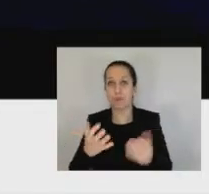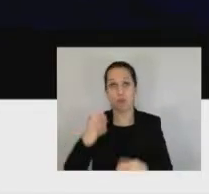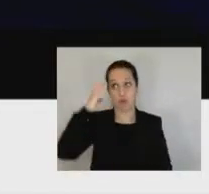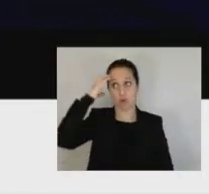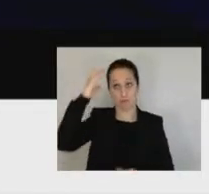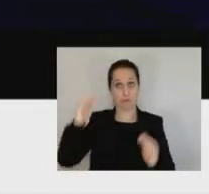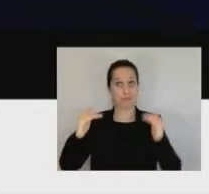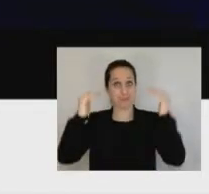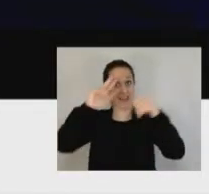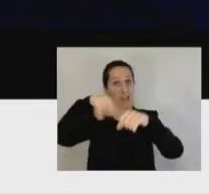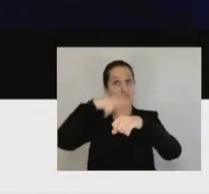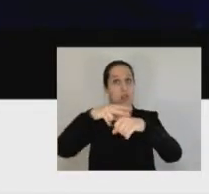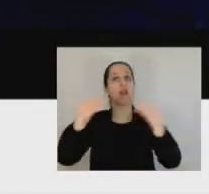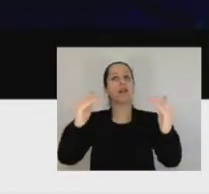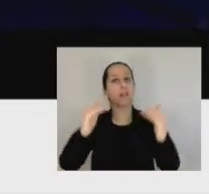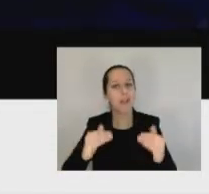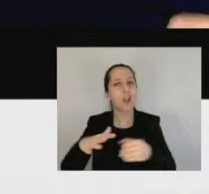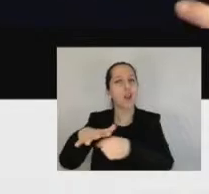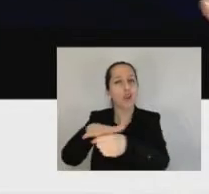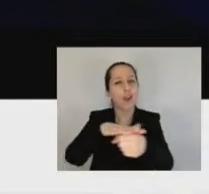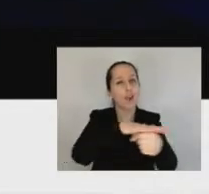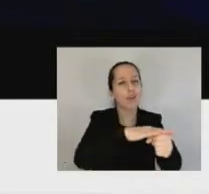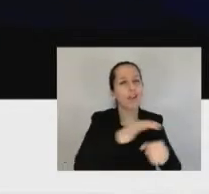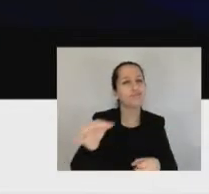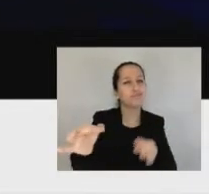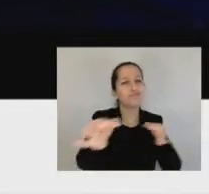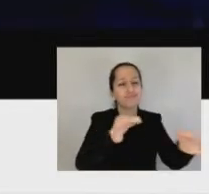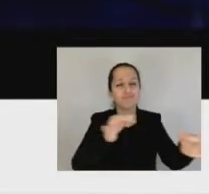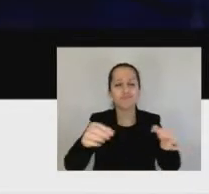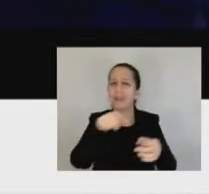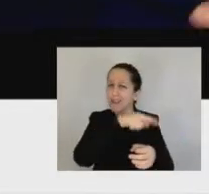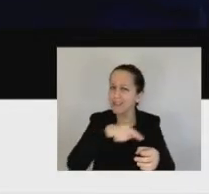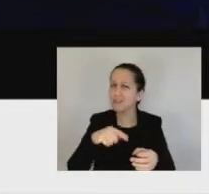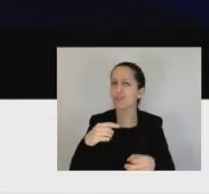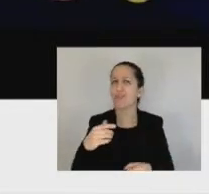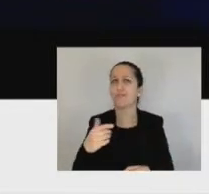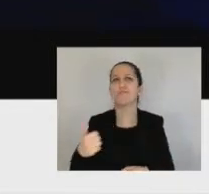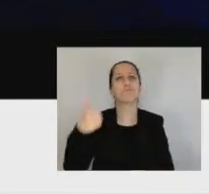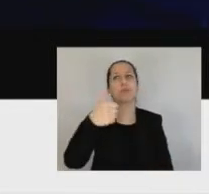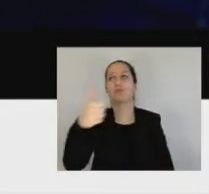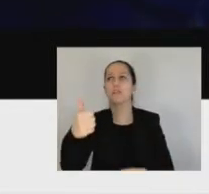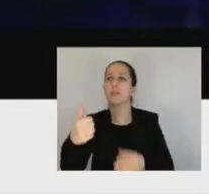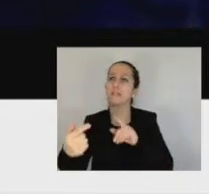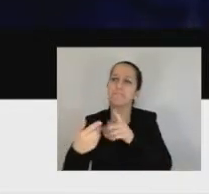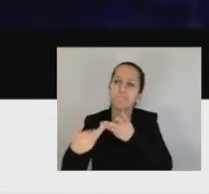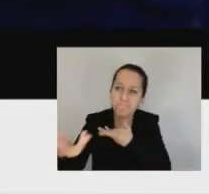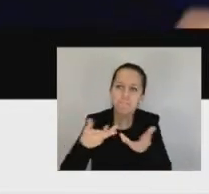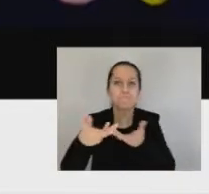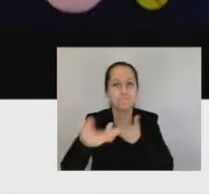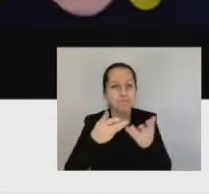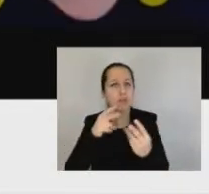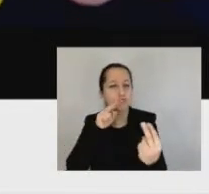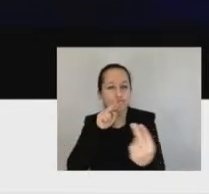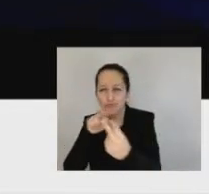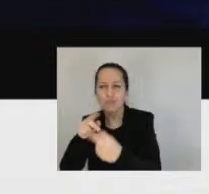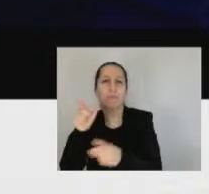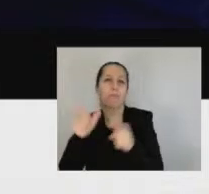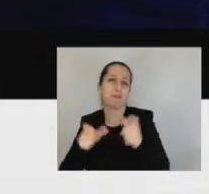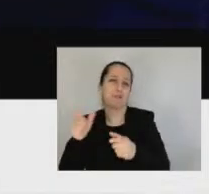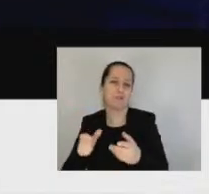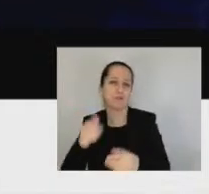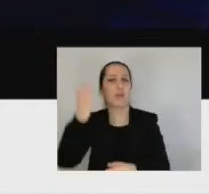local governance. What is the role of local governments? They are closer to the population. They are